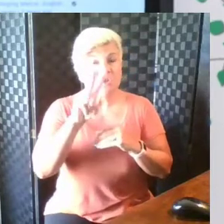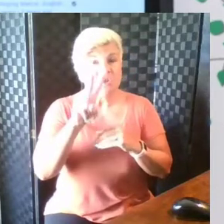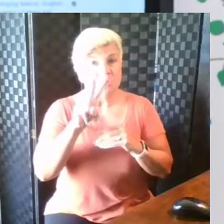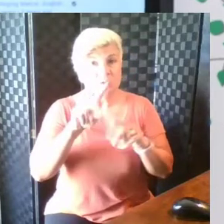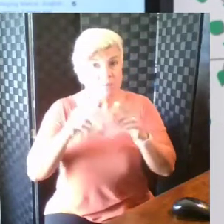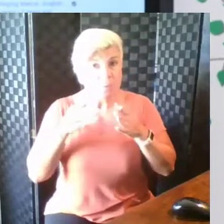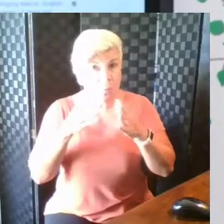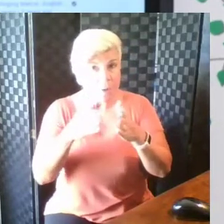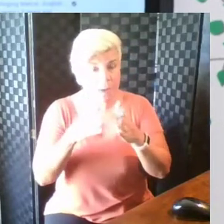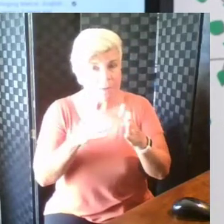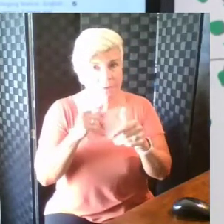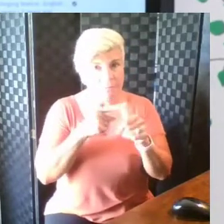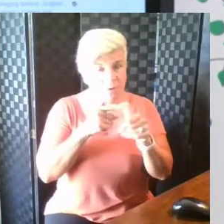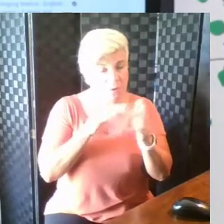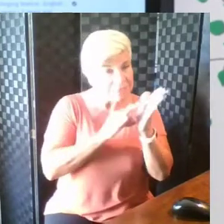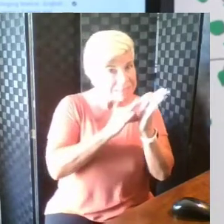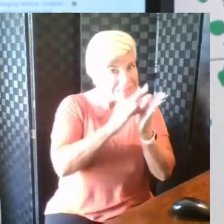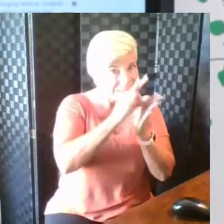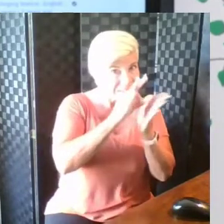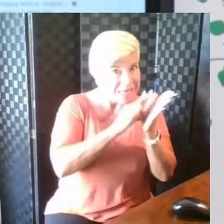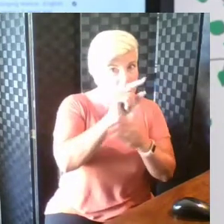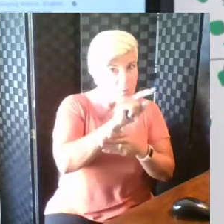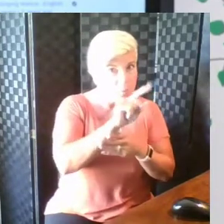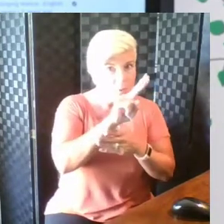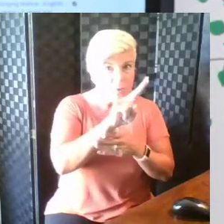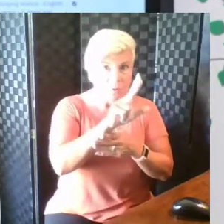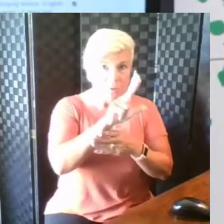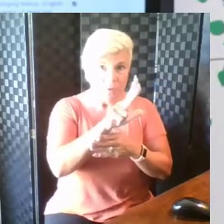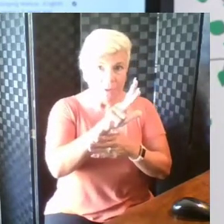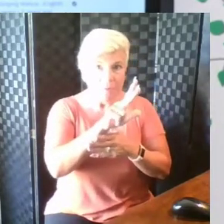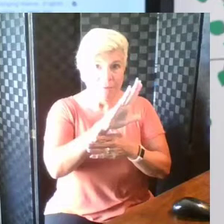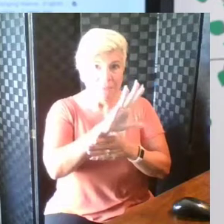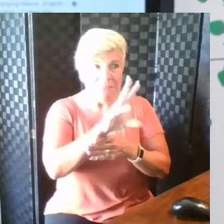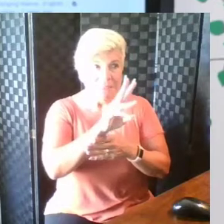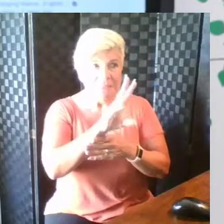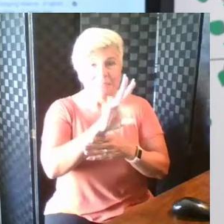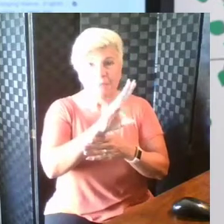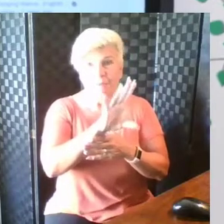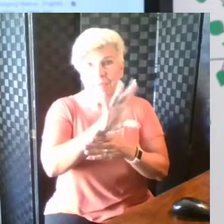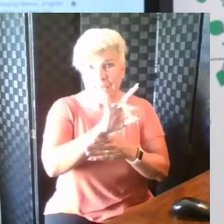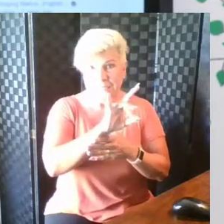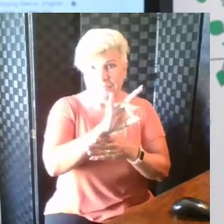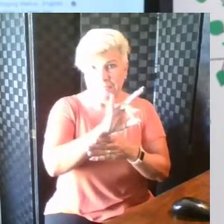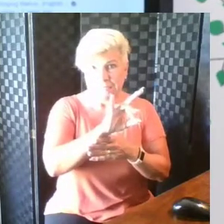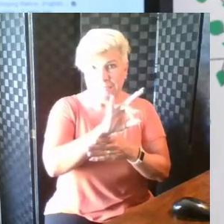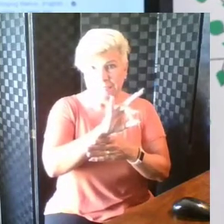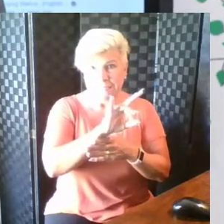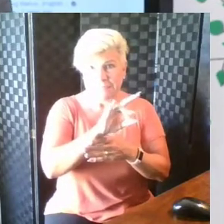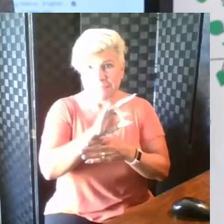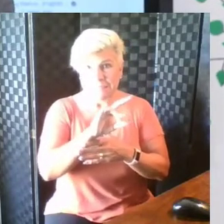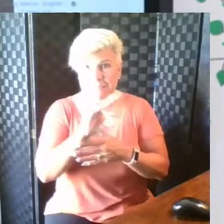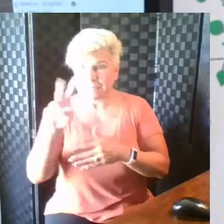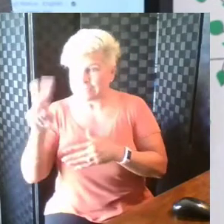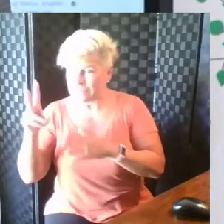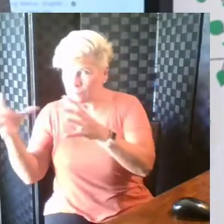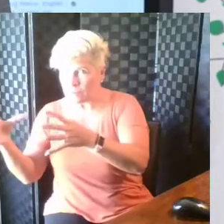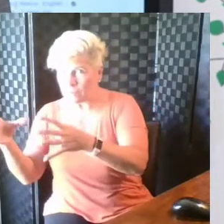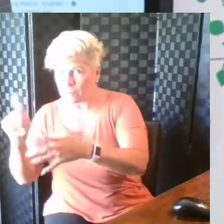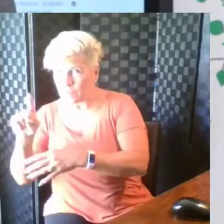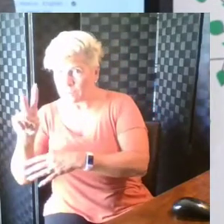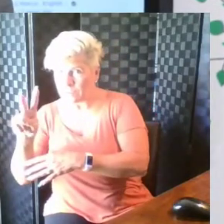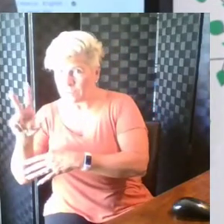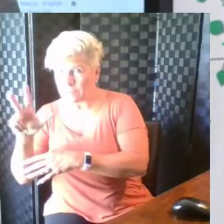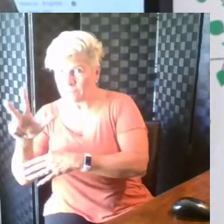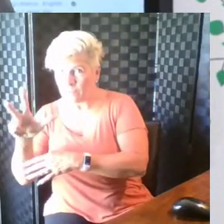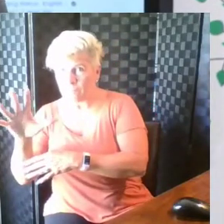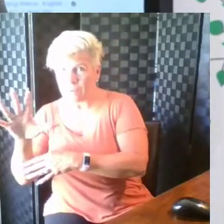We counted 1, 2, 3, 4, 5, 6, 7, 8. And the second group, 1, 2,